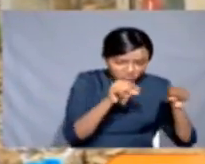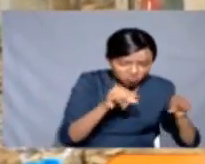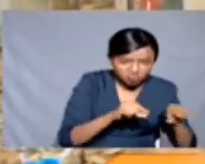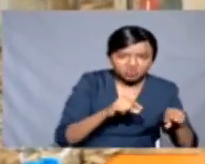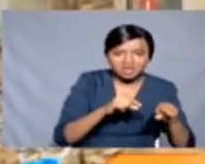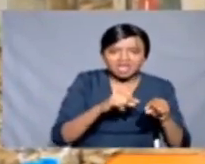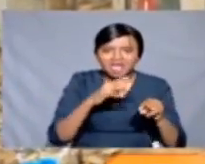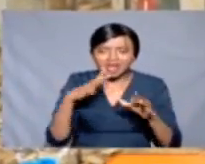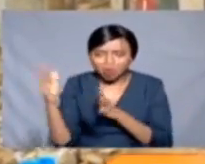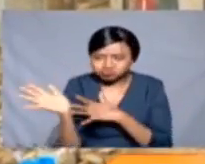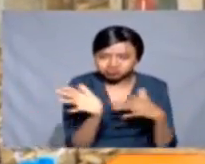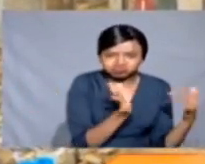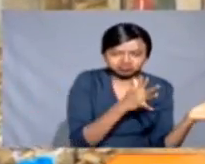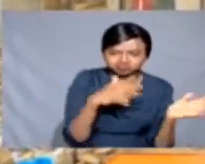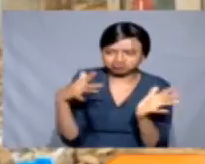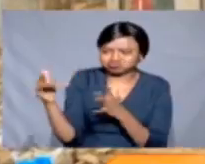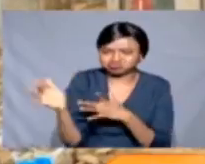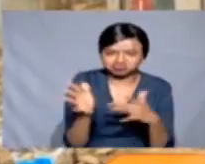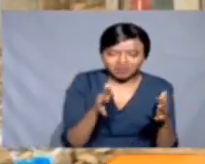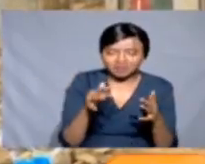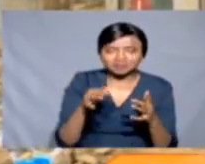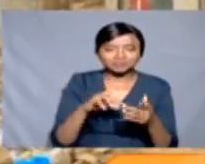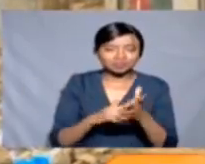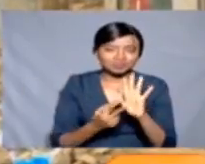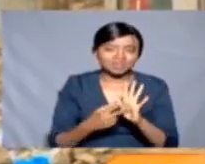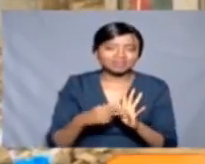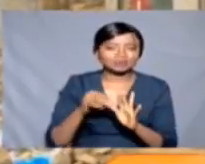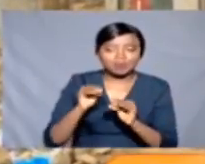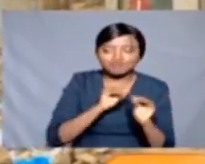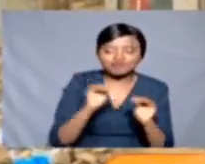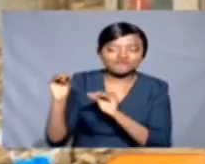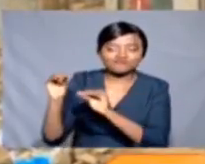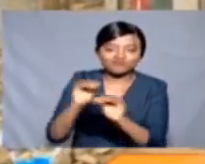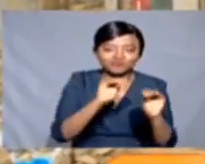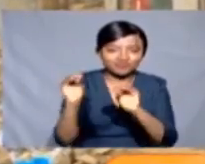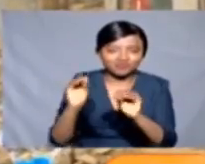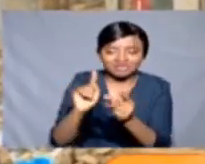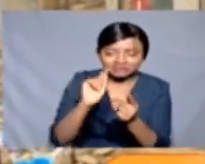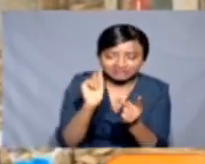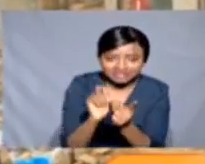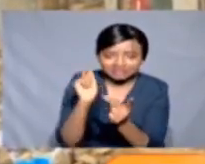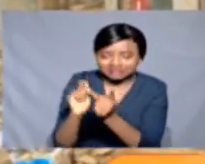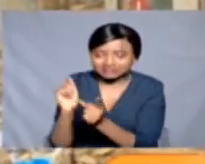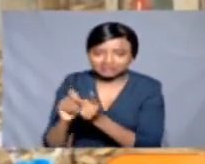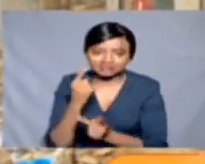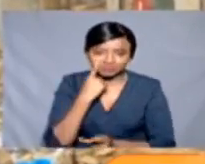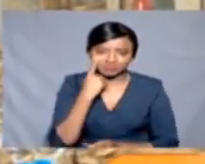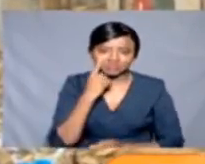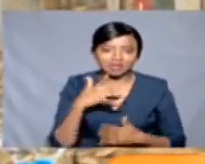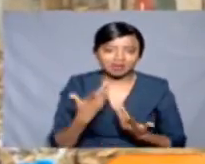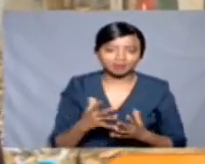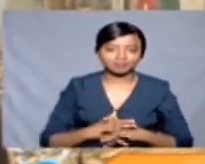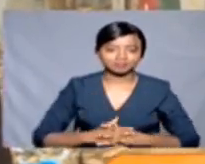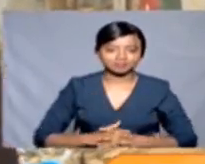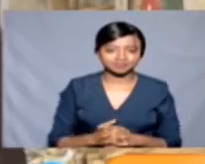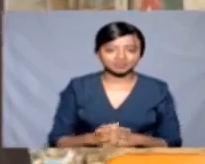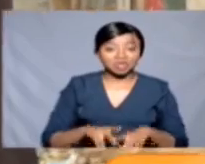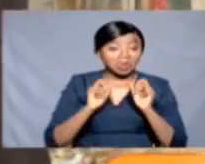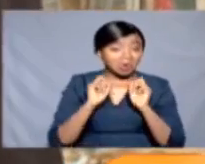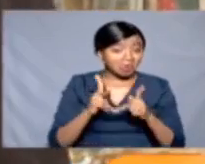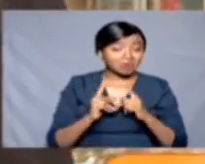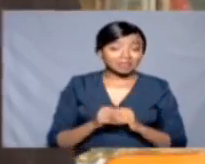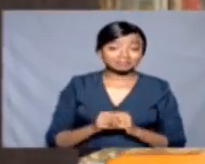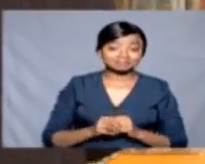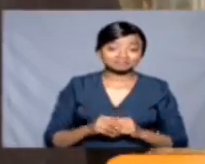that is actually blowing a lot of the smoke our way. So we definitely have to go around checking because we are sampling at a very high rate. Okay, let's see.